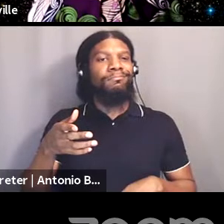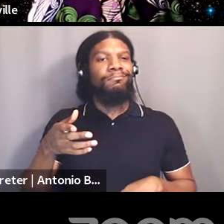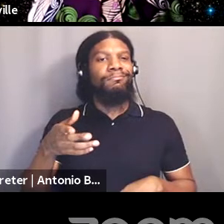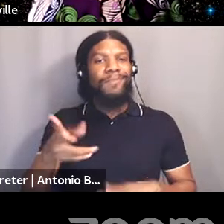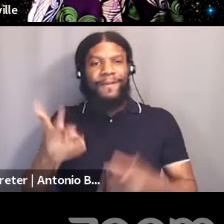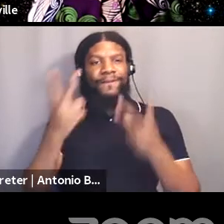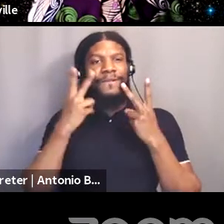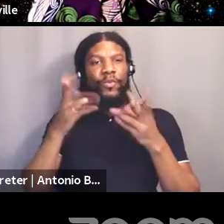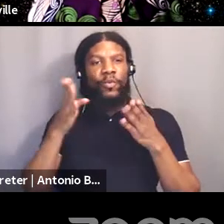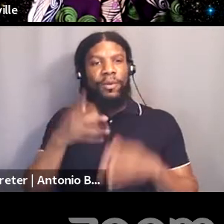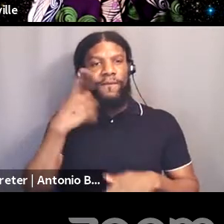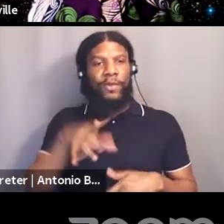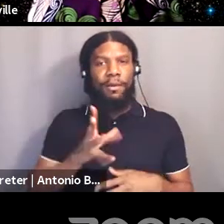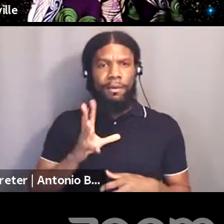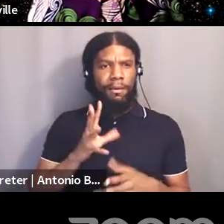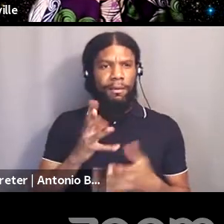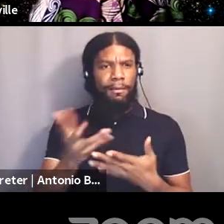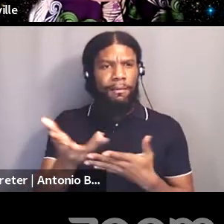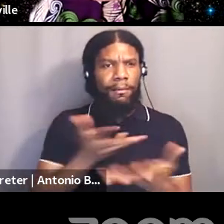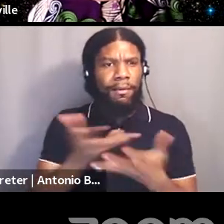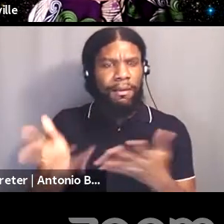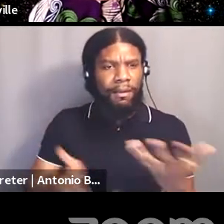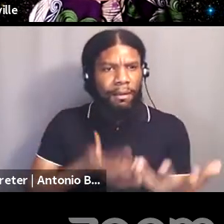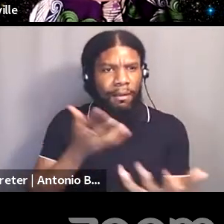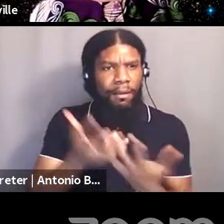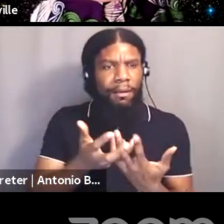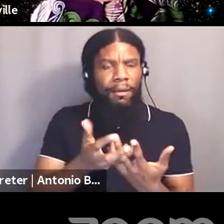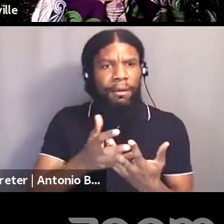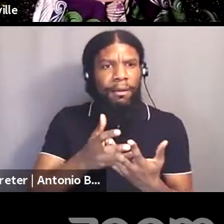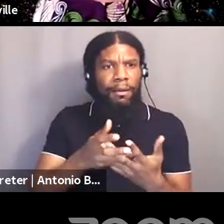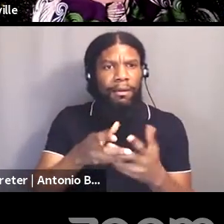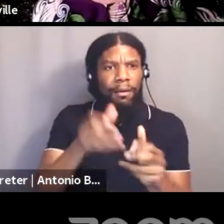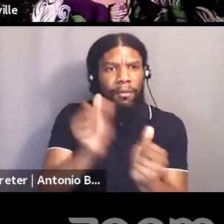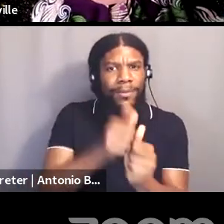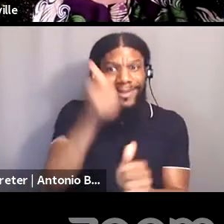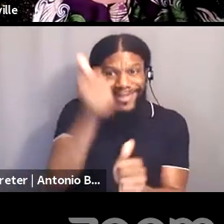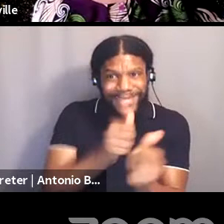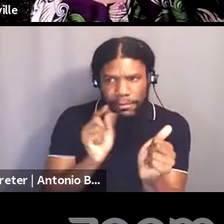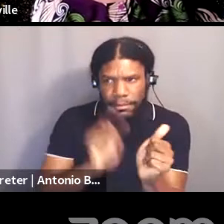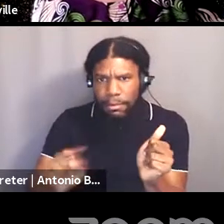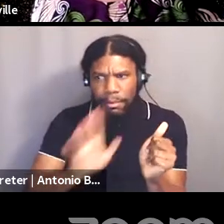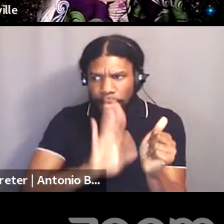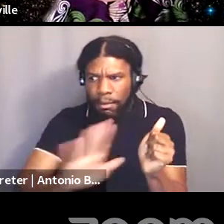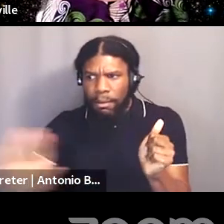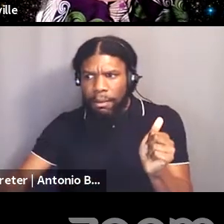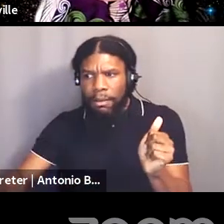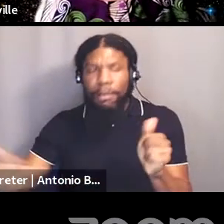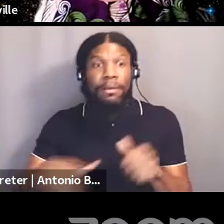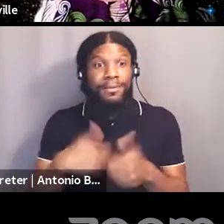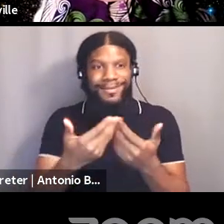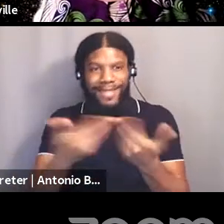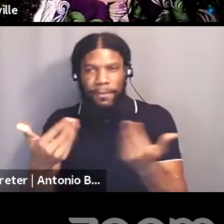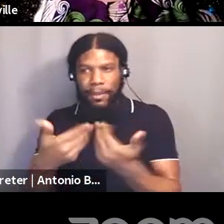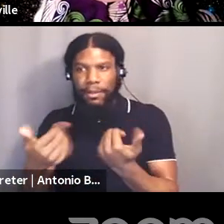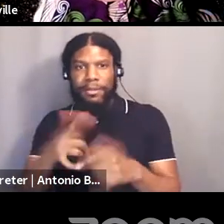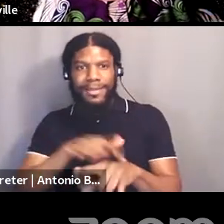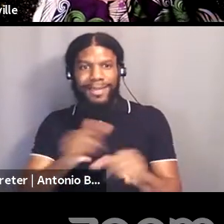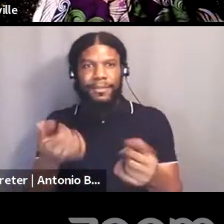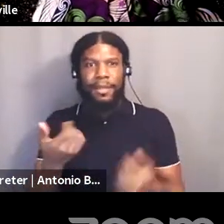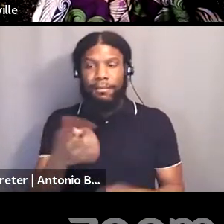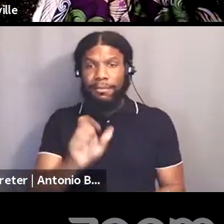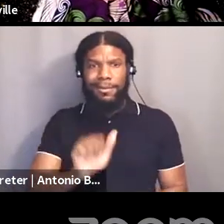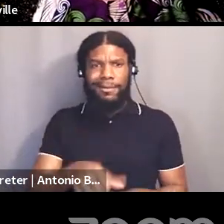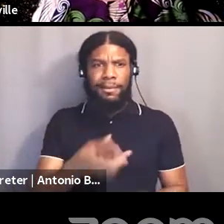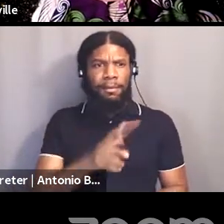a viewer to engage with the piece, but also with each of the pieces separately, right? But also stand back